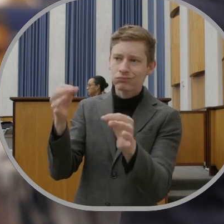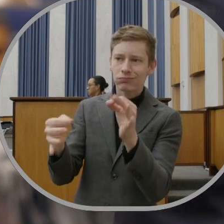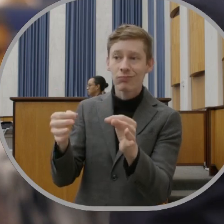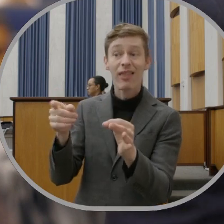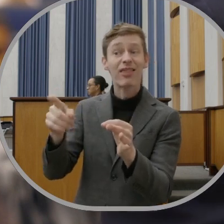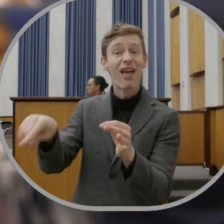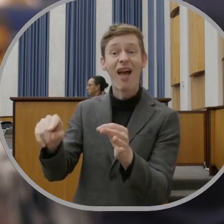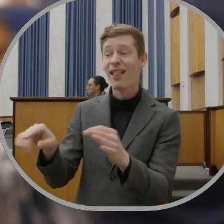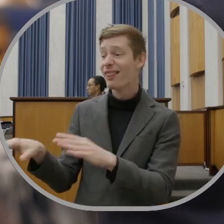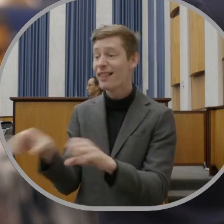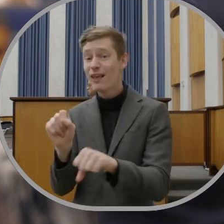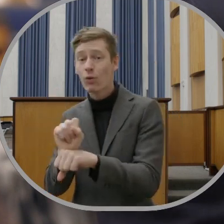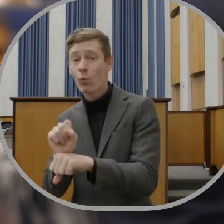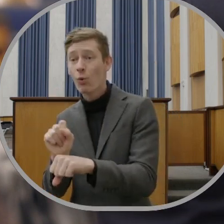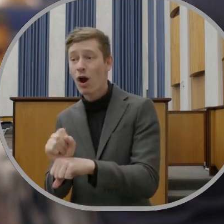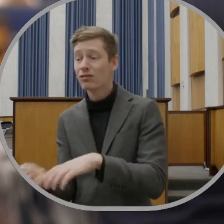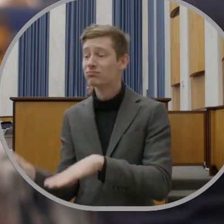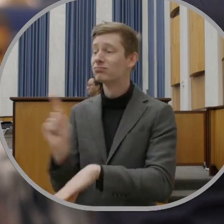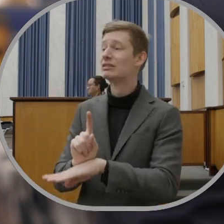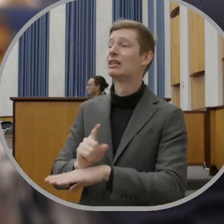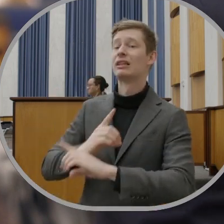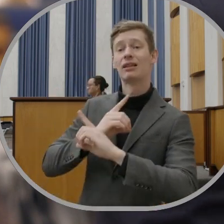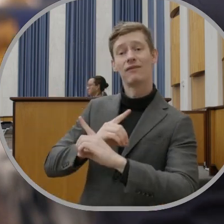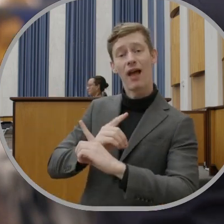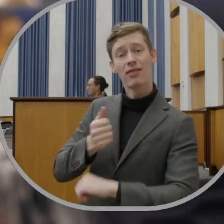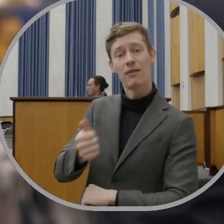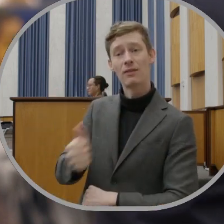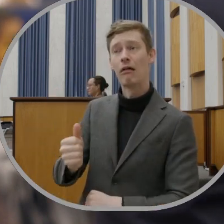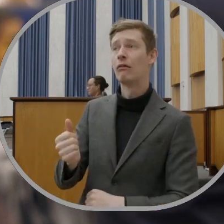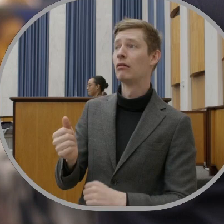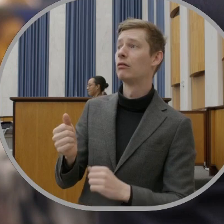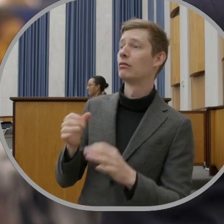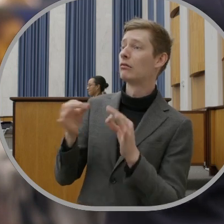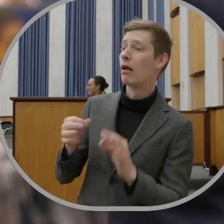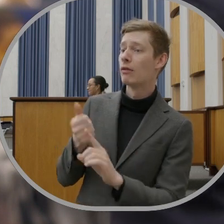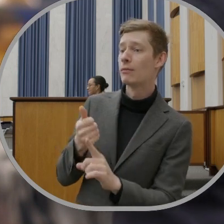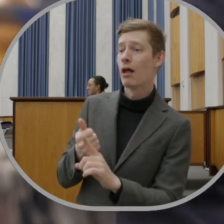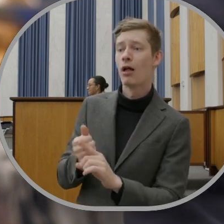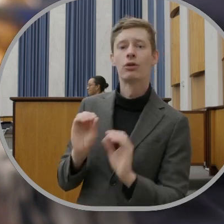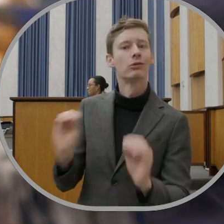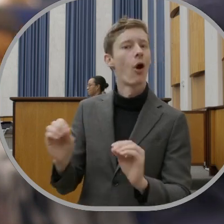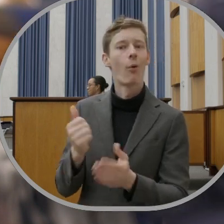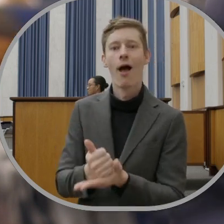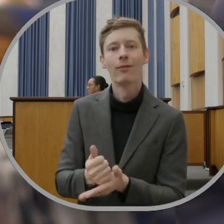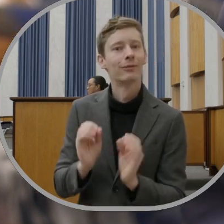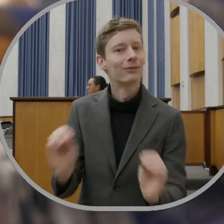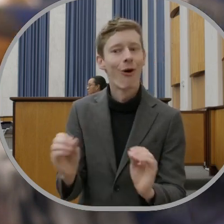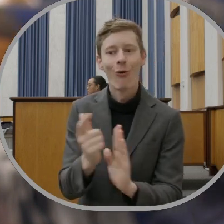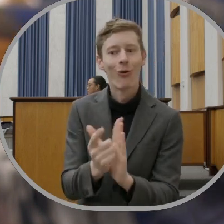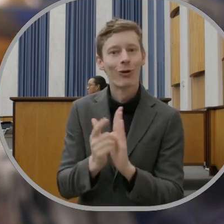themselves without help. They had just about no chance against the landlord, who often had